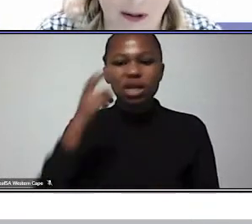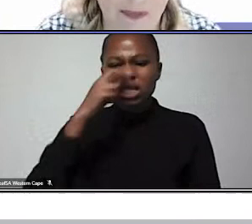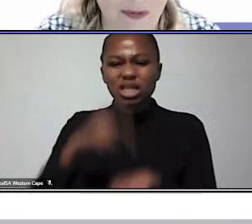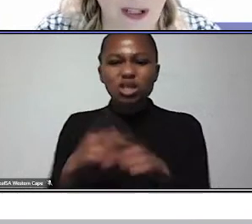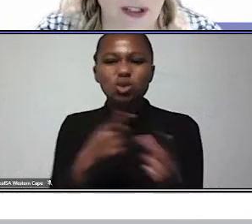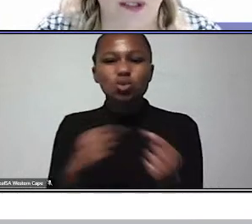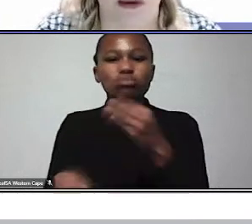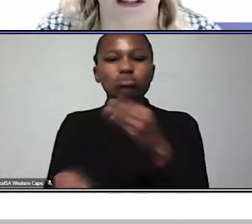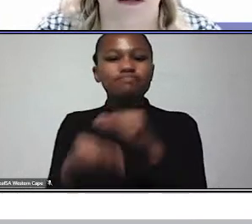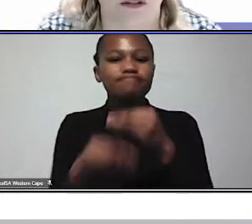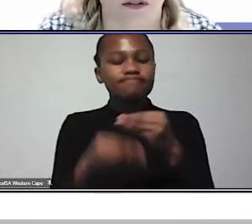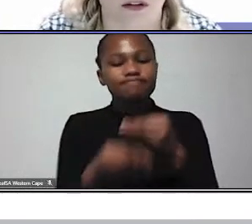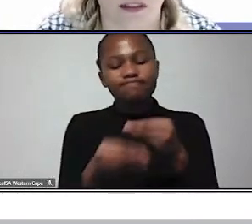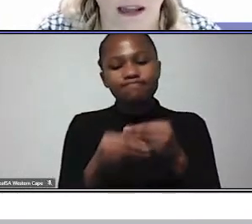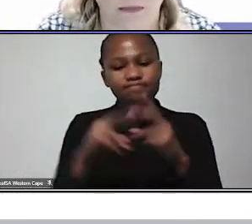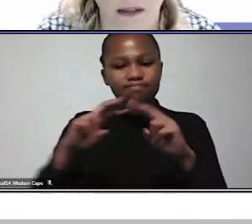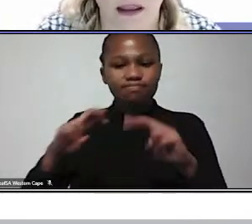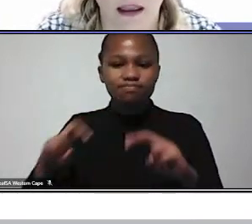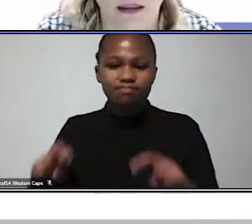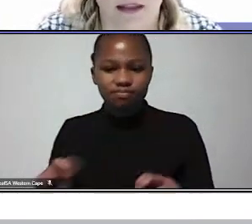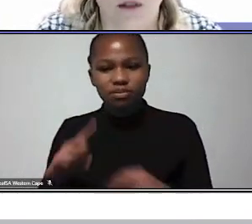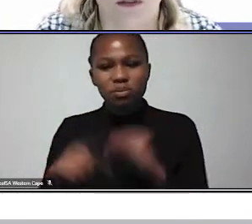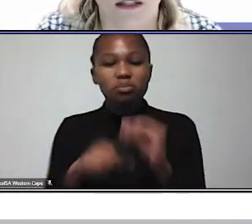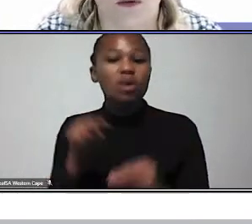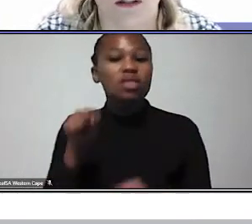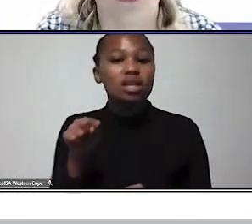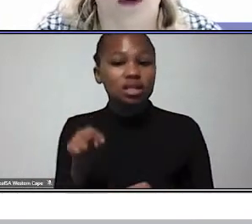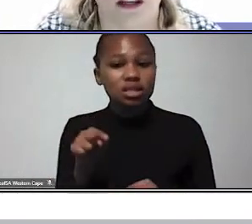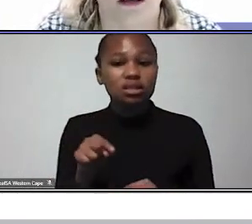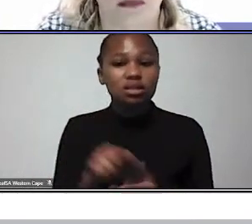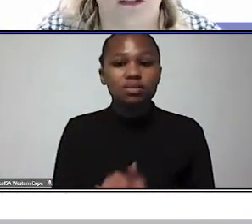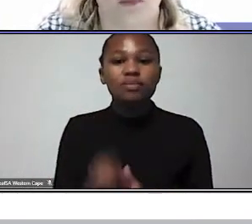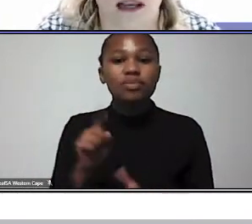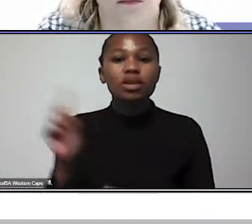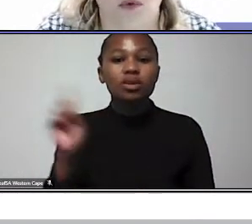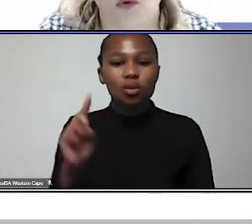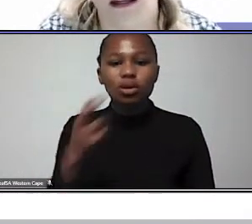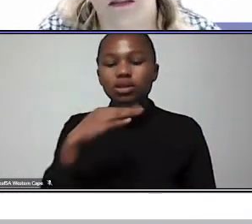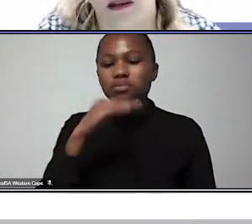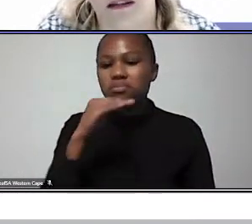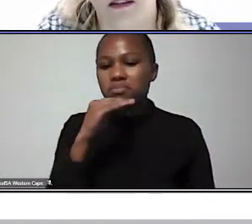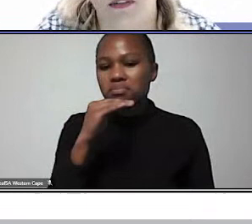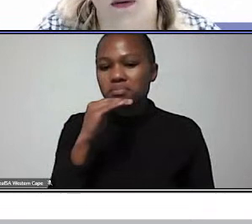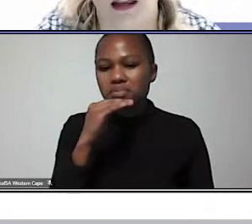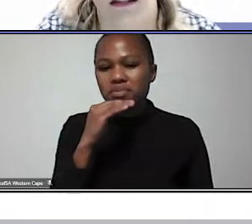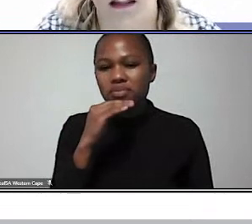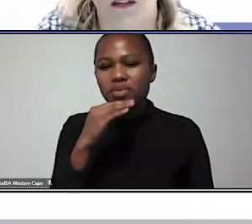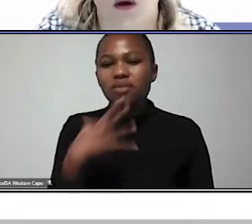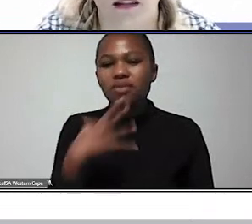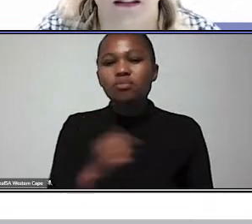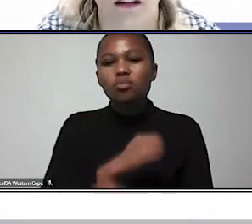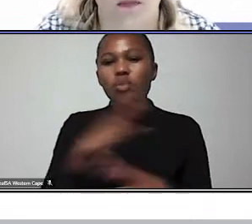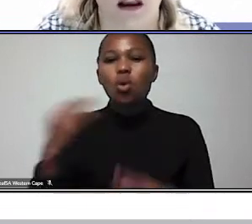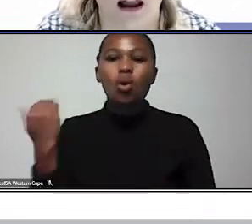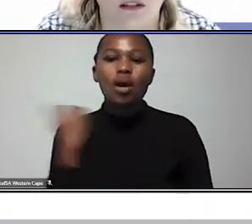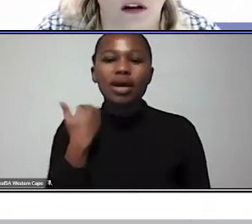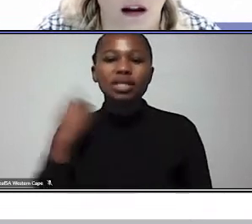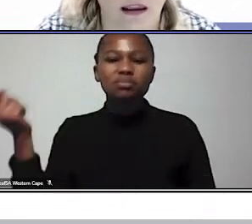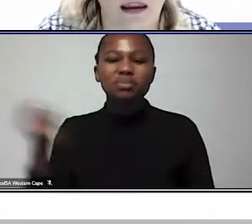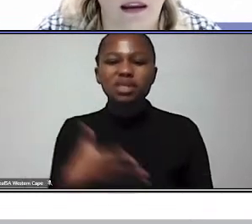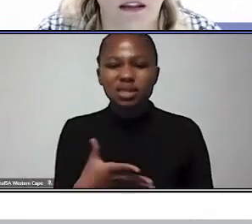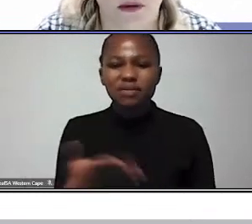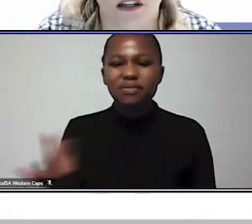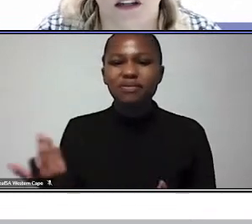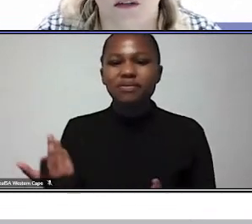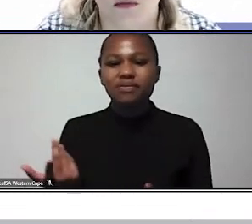additional research based on that. But that is what it will actually mean. It'll become more expensive. And really that's why there's such a big